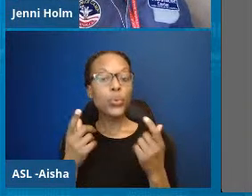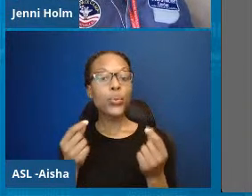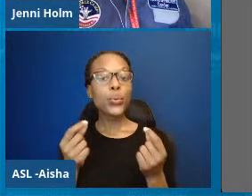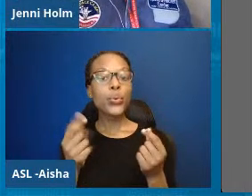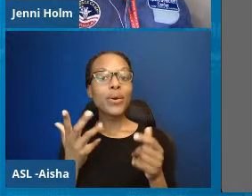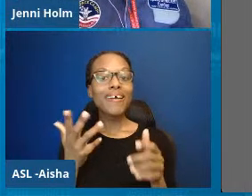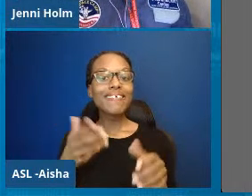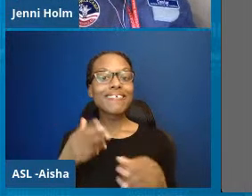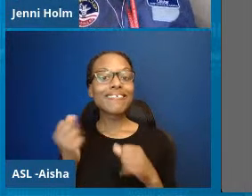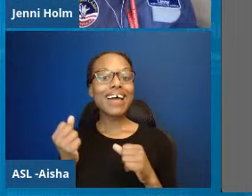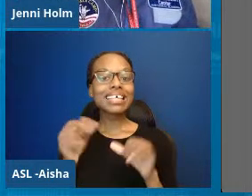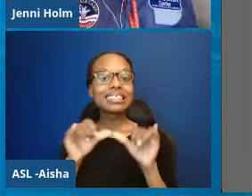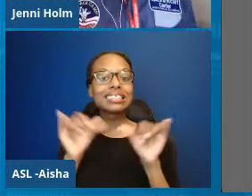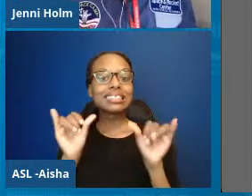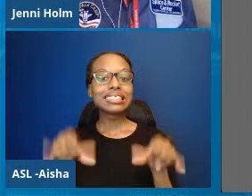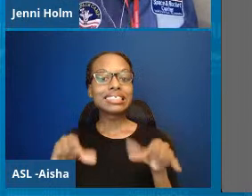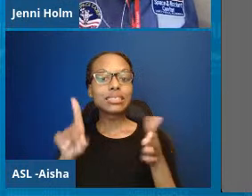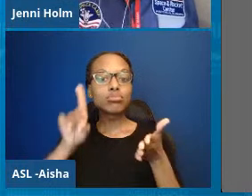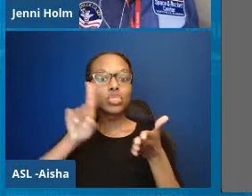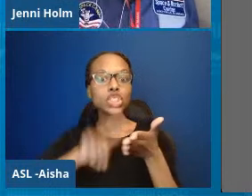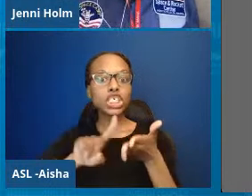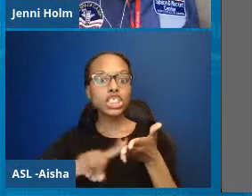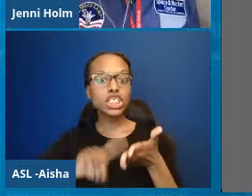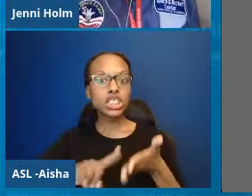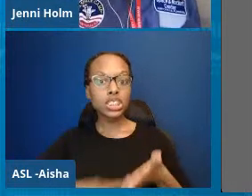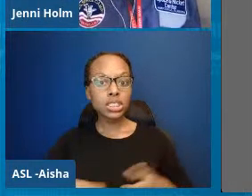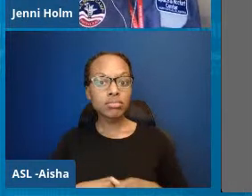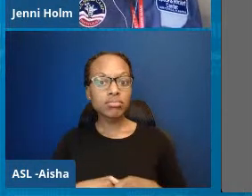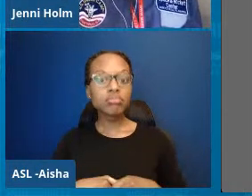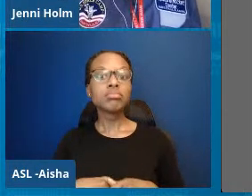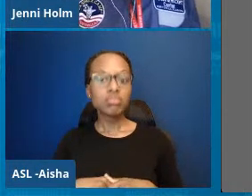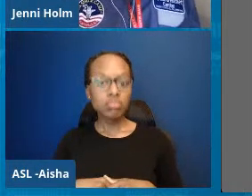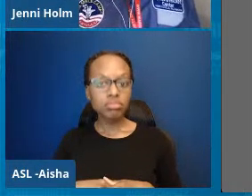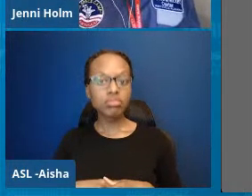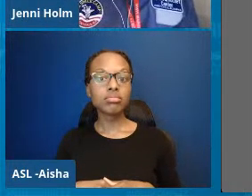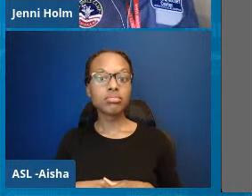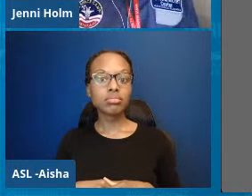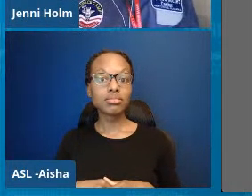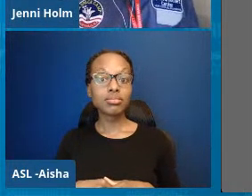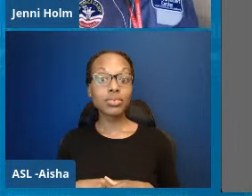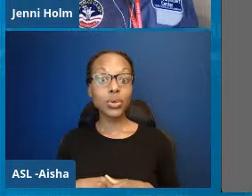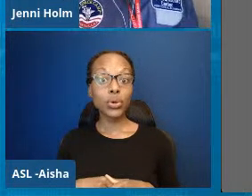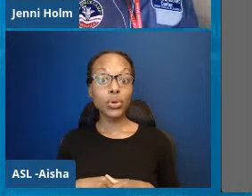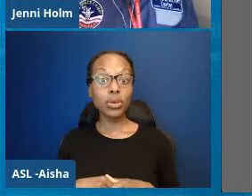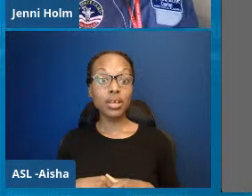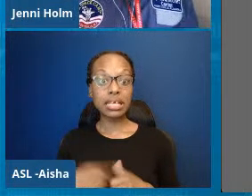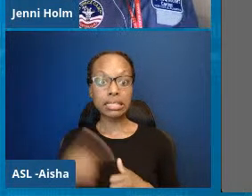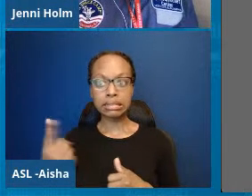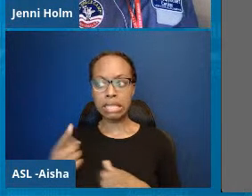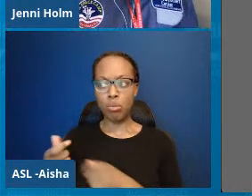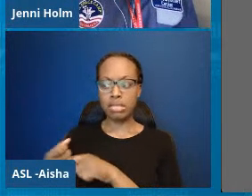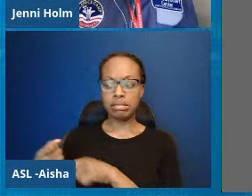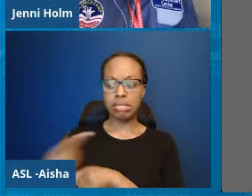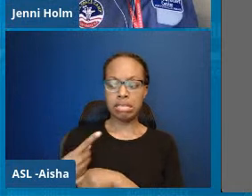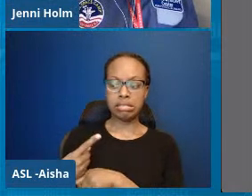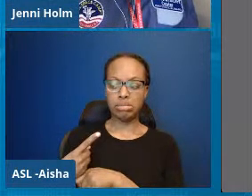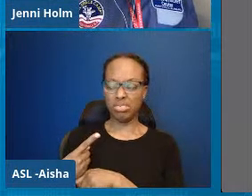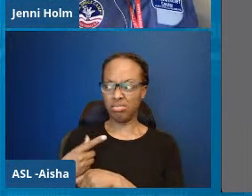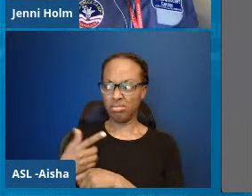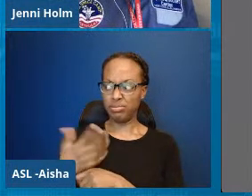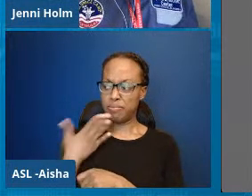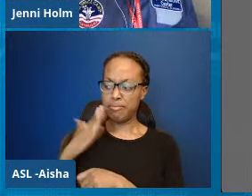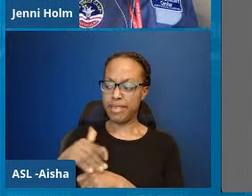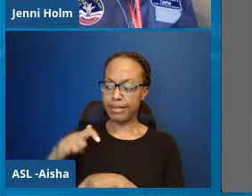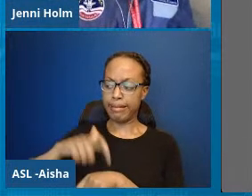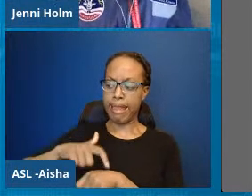quick systems check. Okay, so when I get there, oh man, somebody is texting me at the worst possible time.